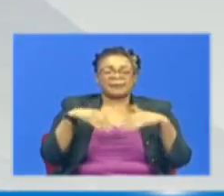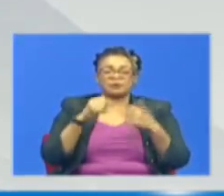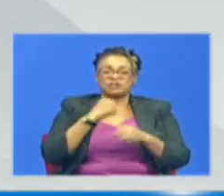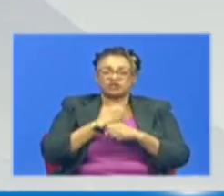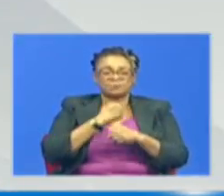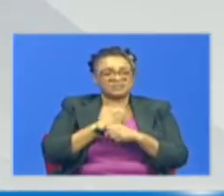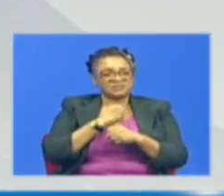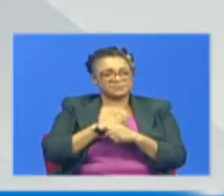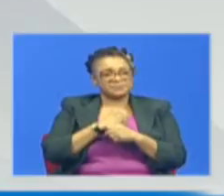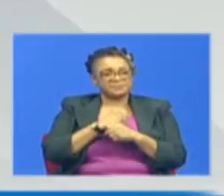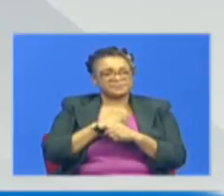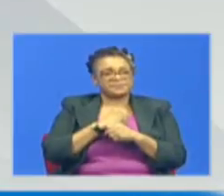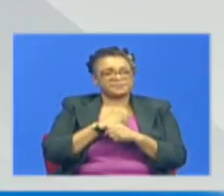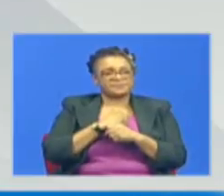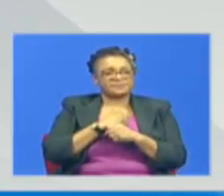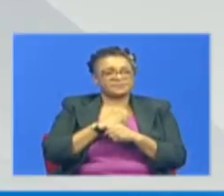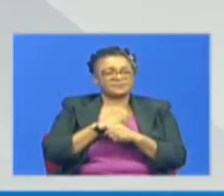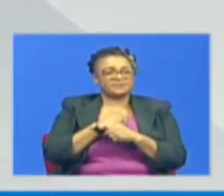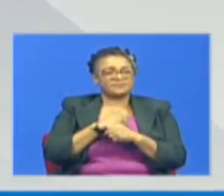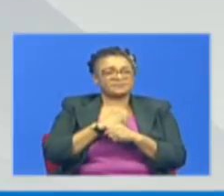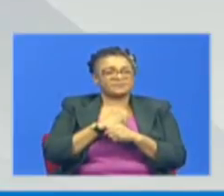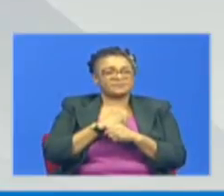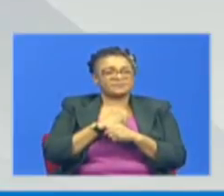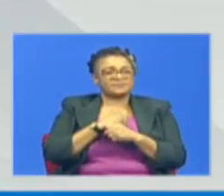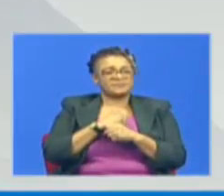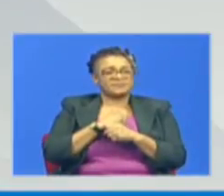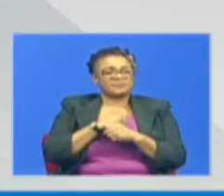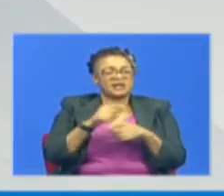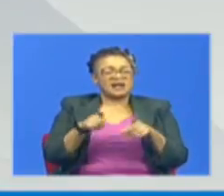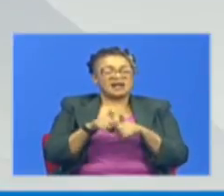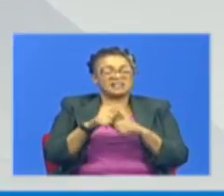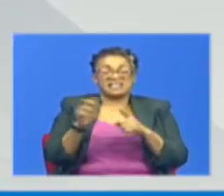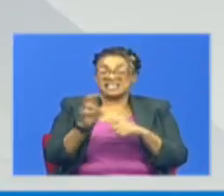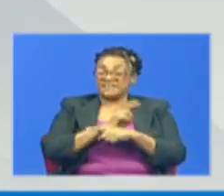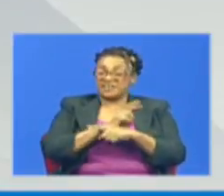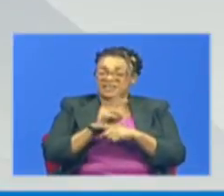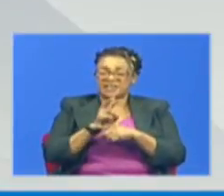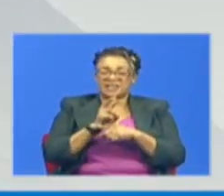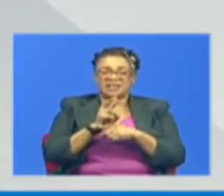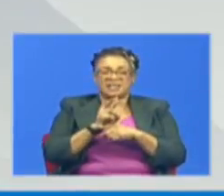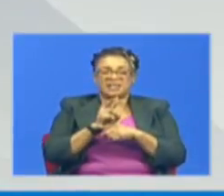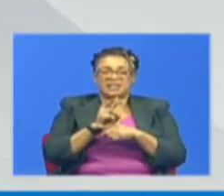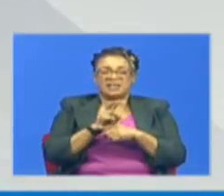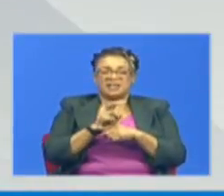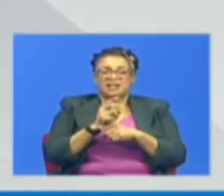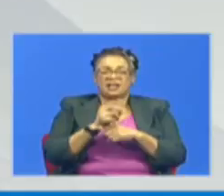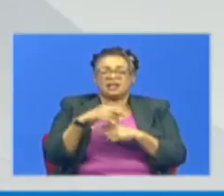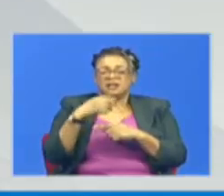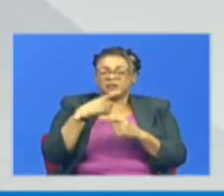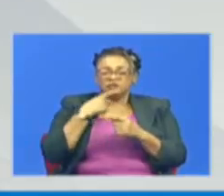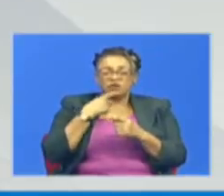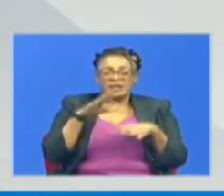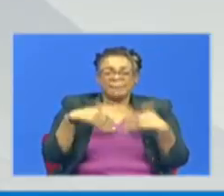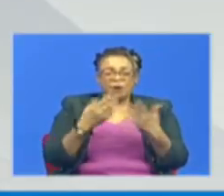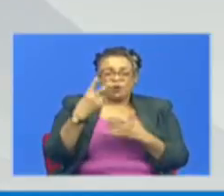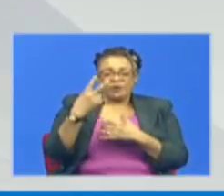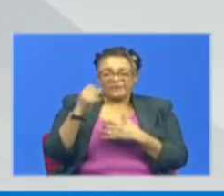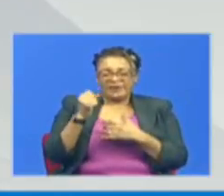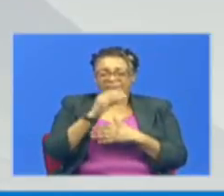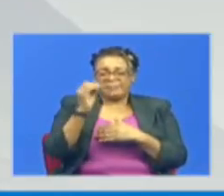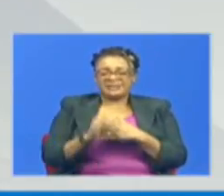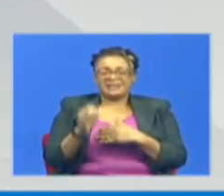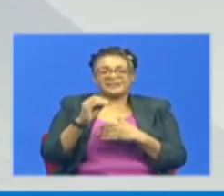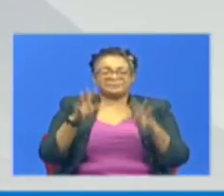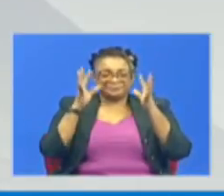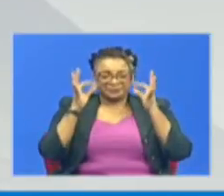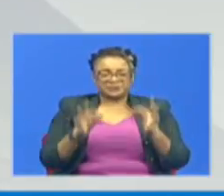likes. And the survey as well speaks of those 27% of the SMEs have chosen to